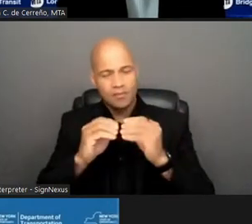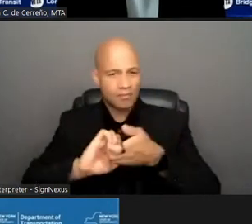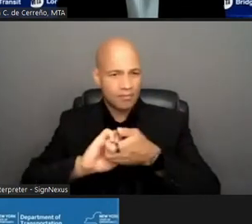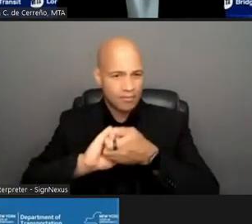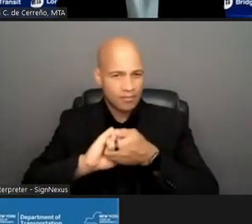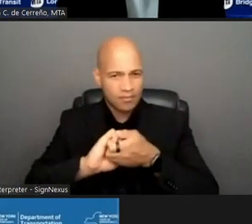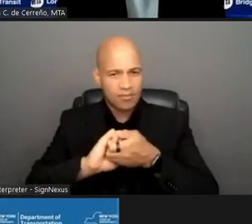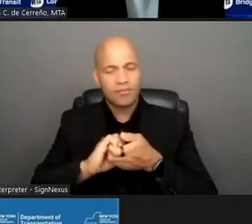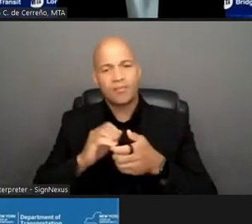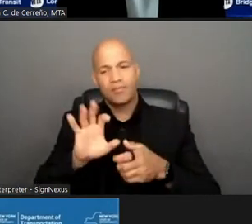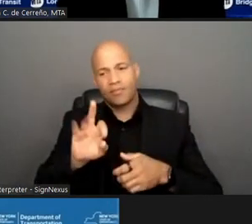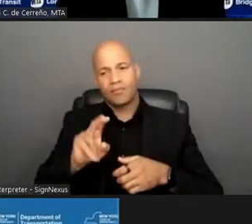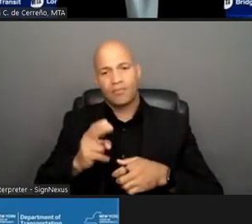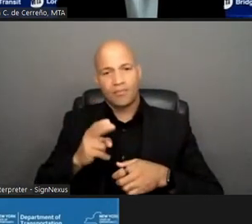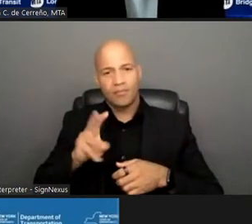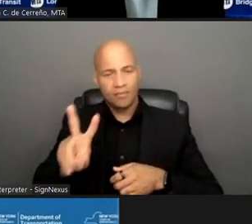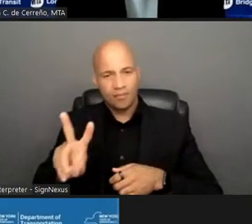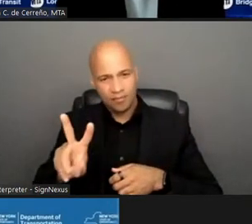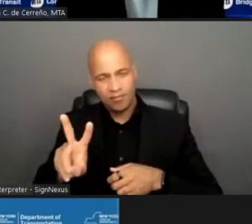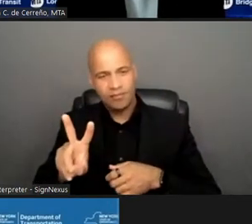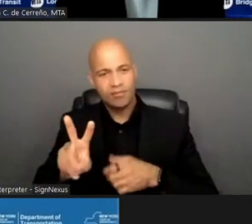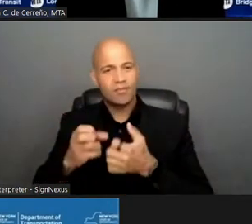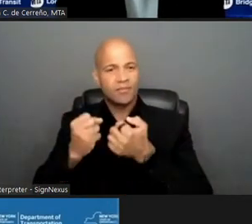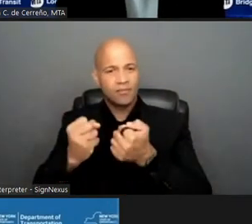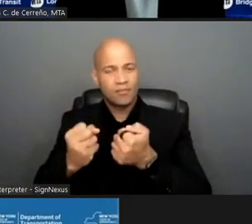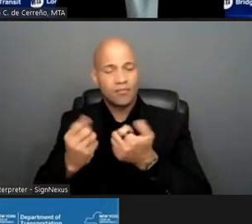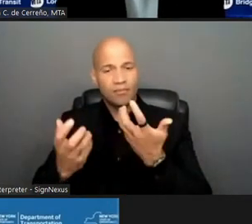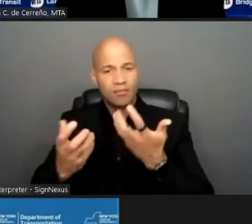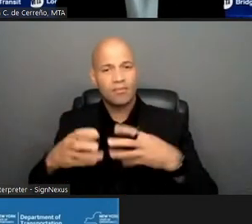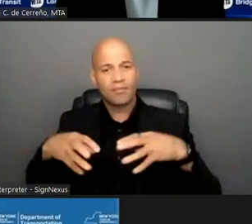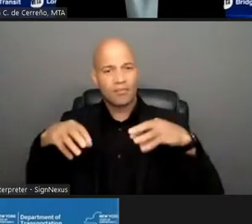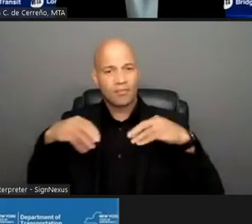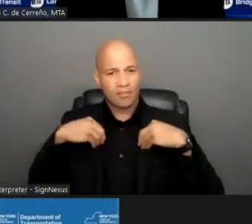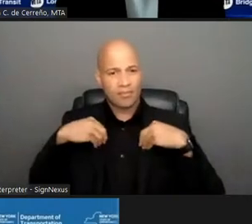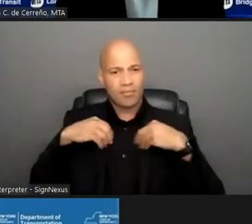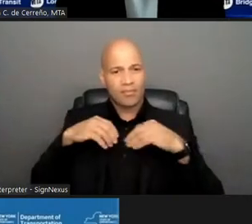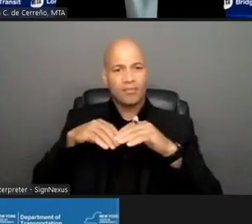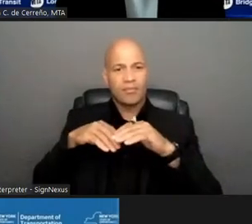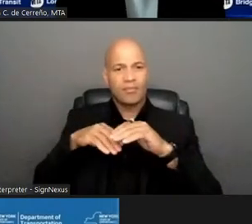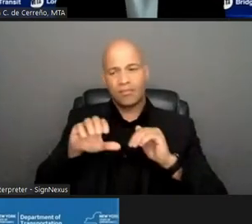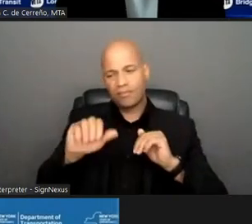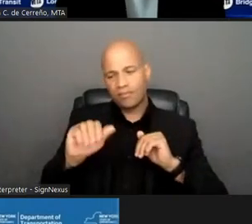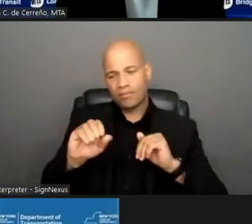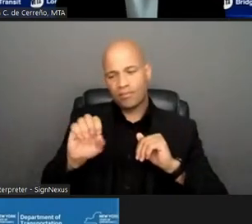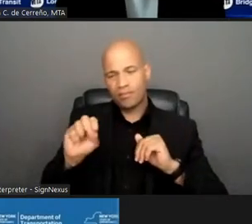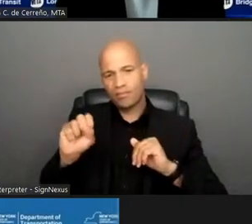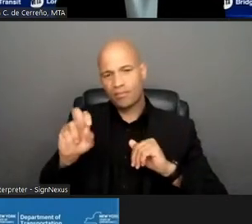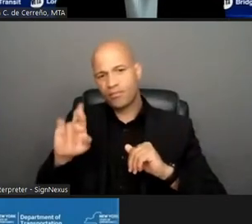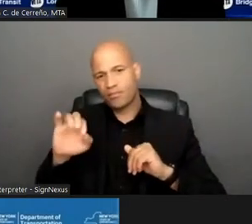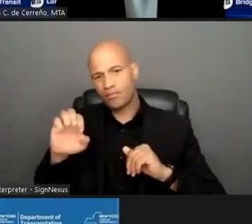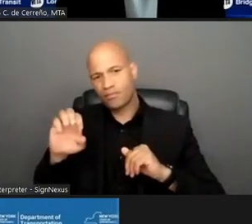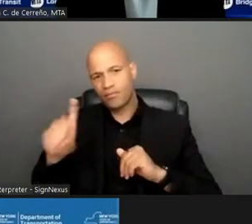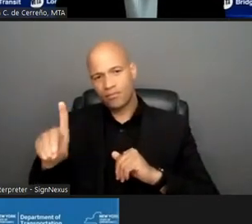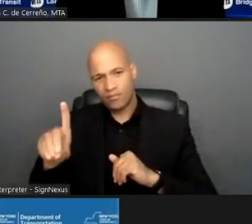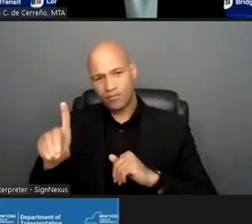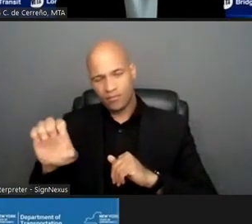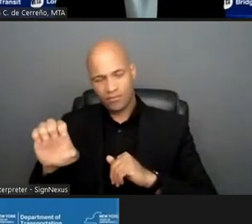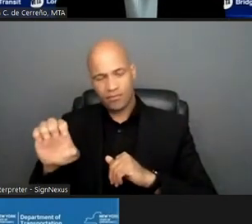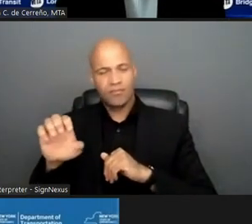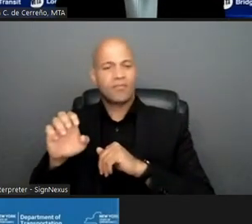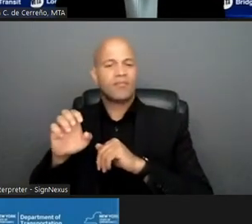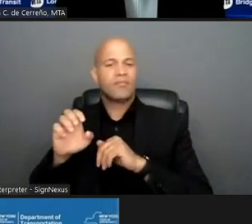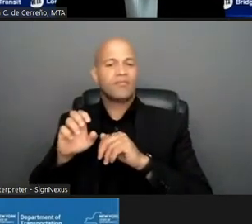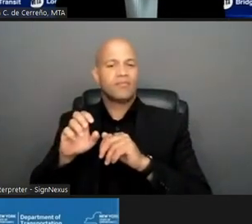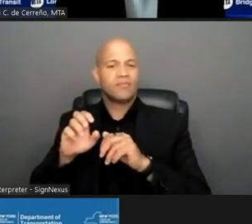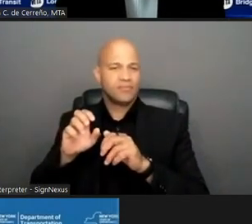fhv drivers ability to accept excess arrived customers as the number of wheelchair accessible For Hire vehicles on the road